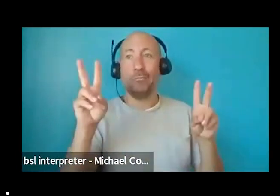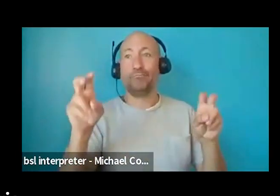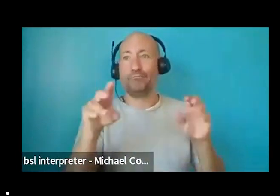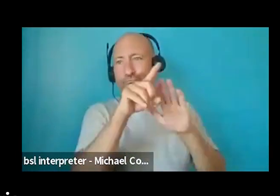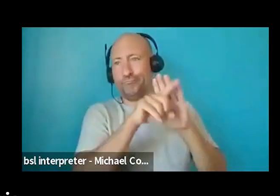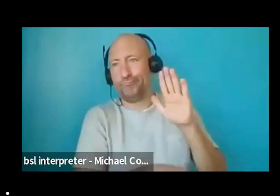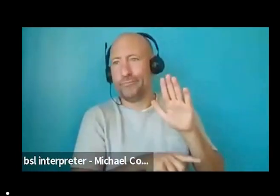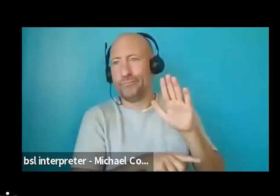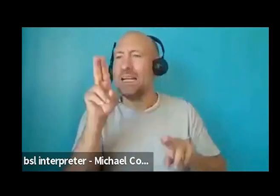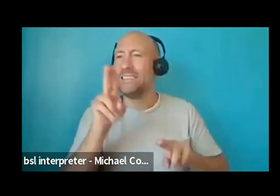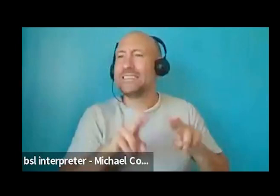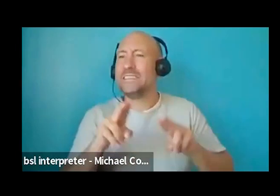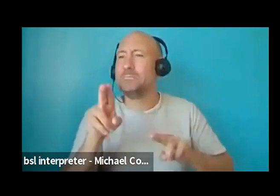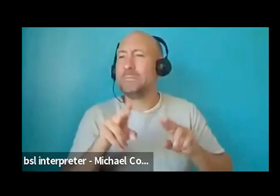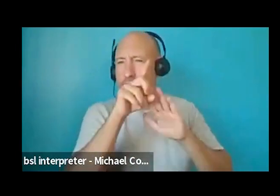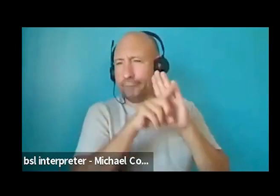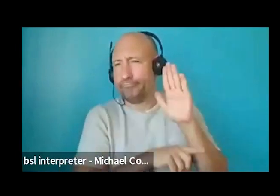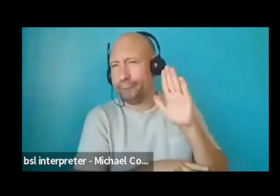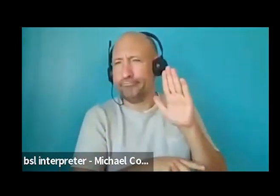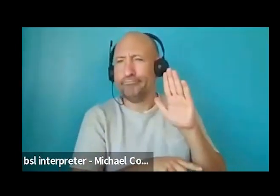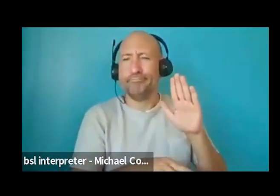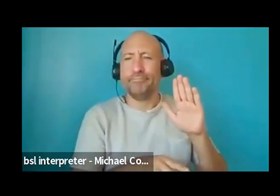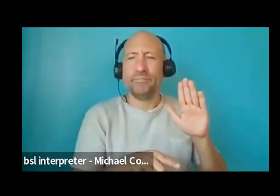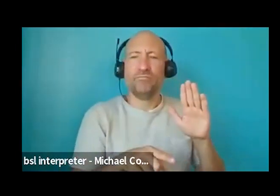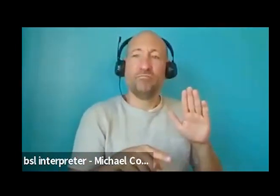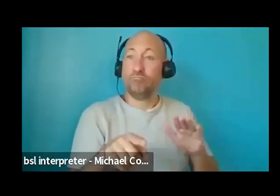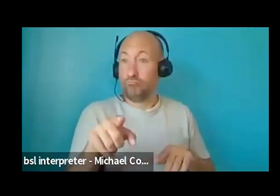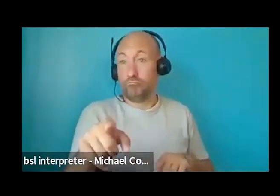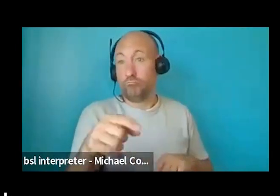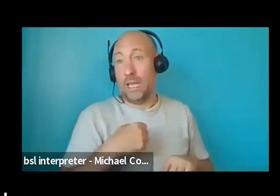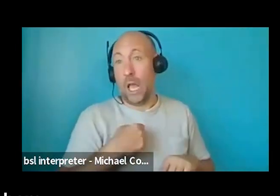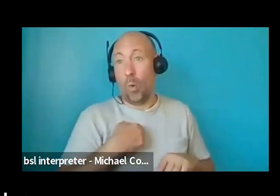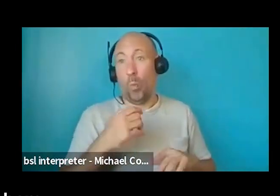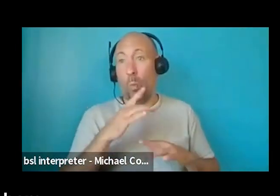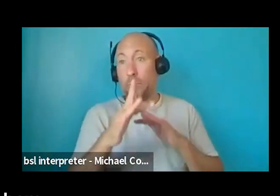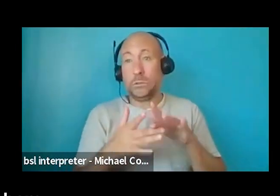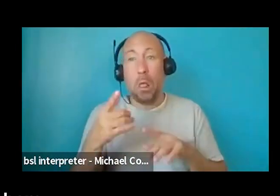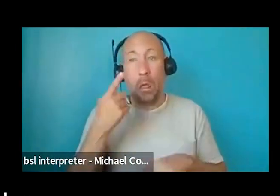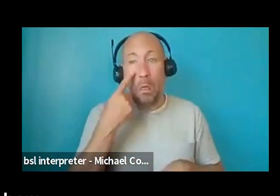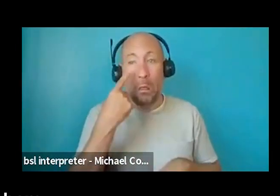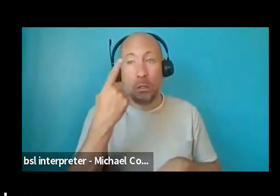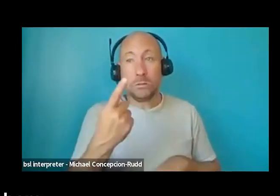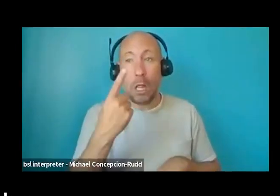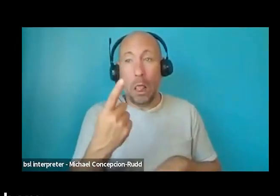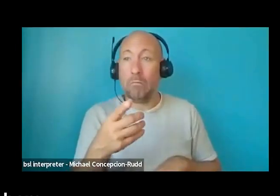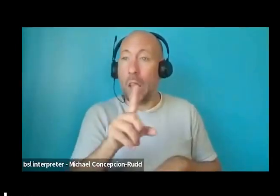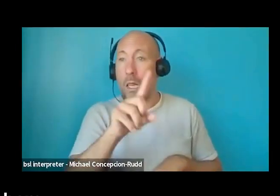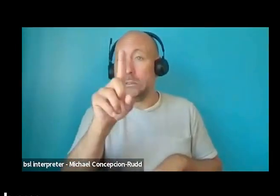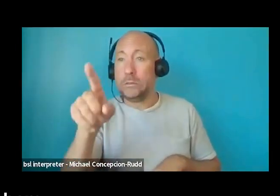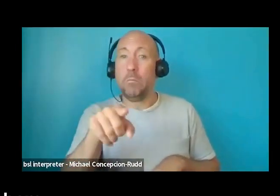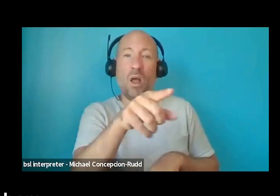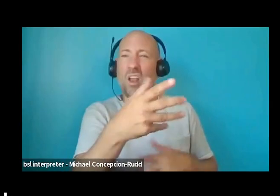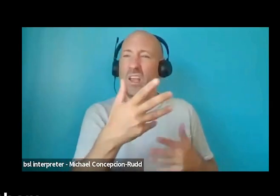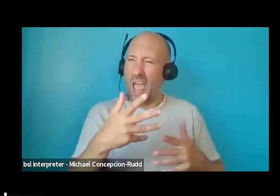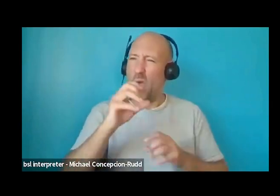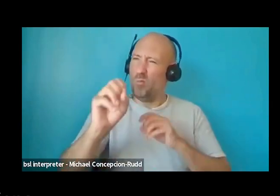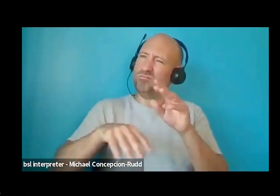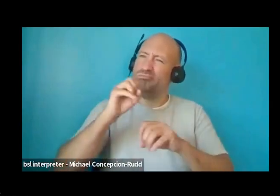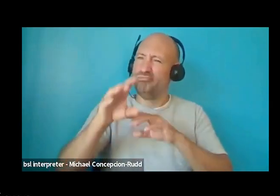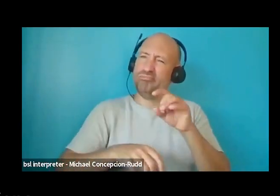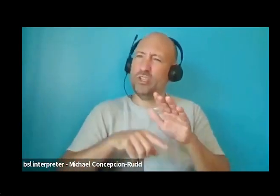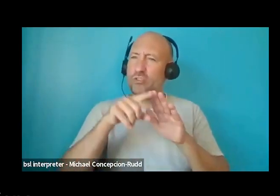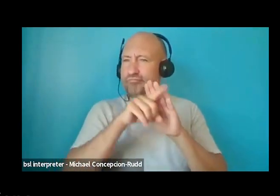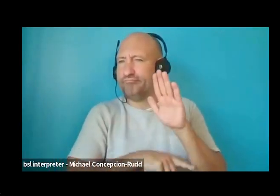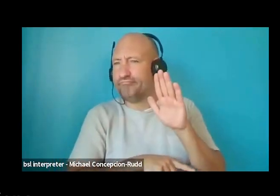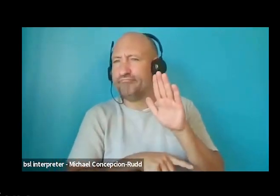your attention to. And again, all of this is available on the website, but I'd just like to go through them with you now.